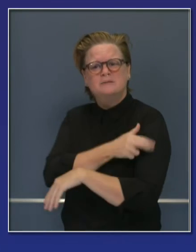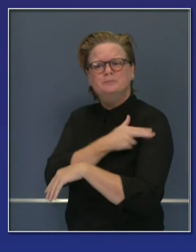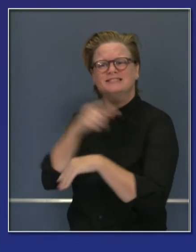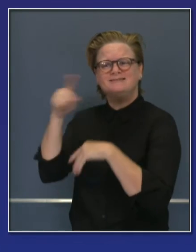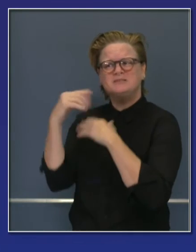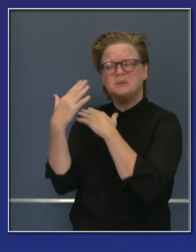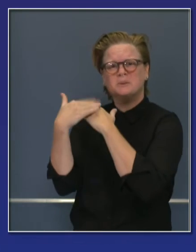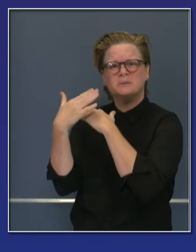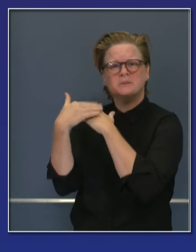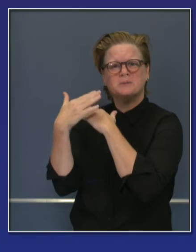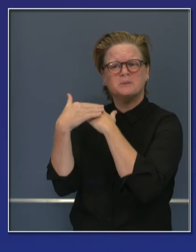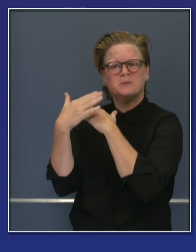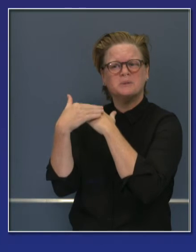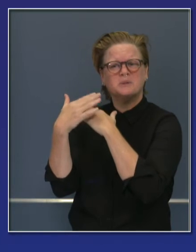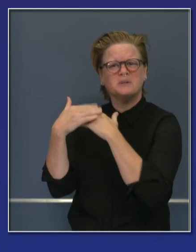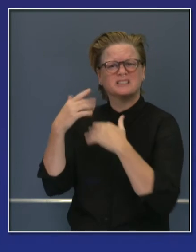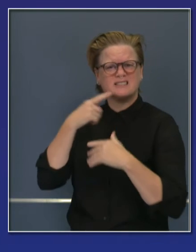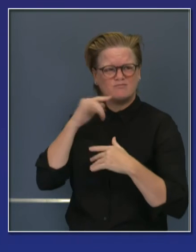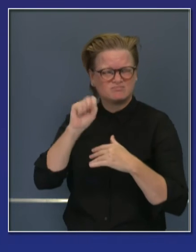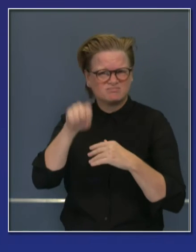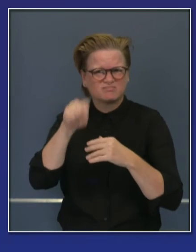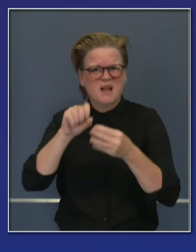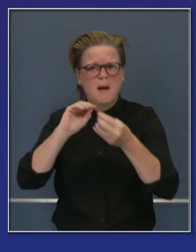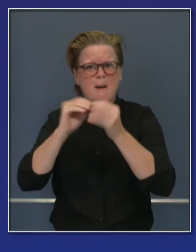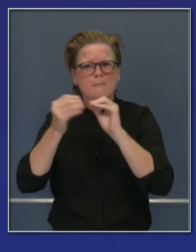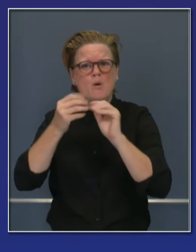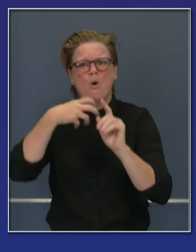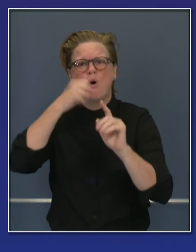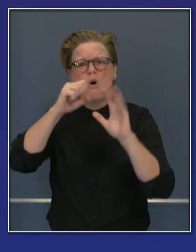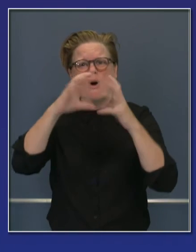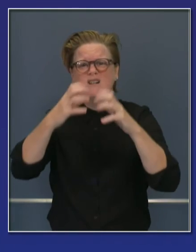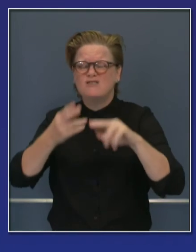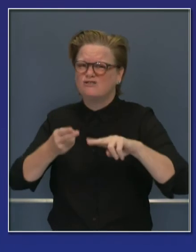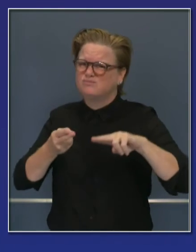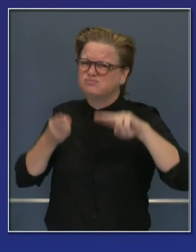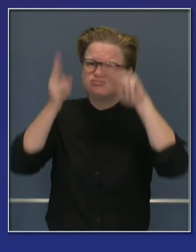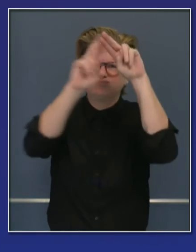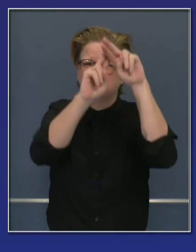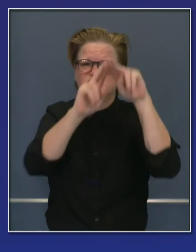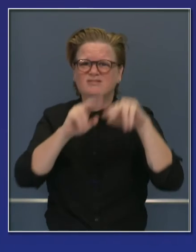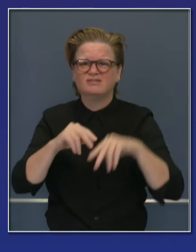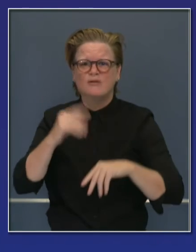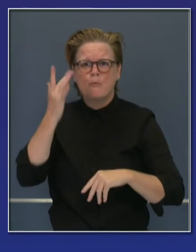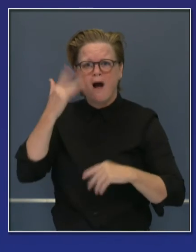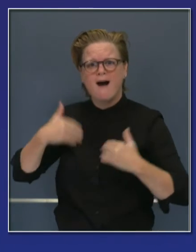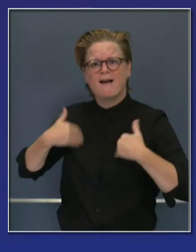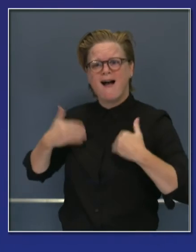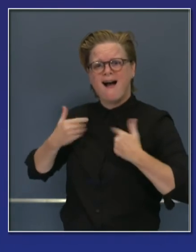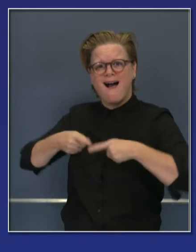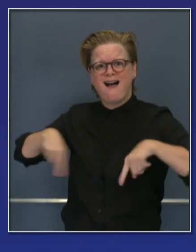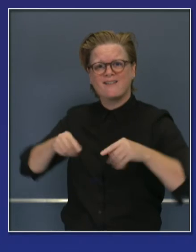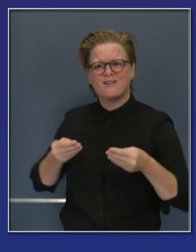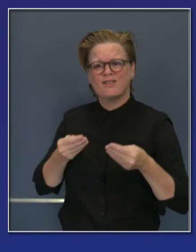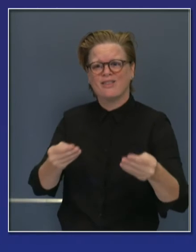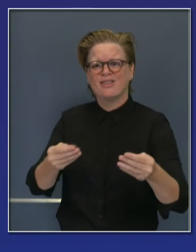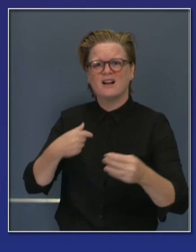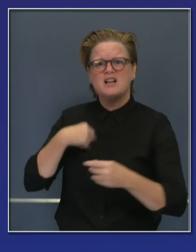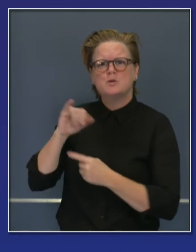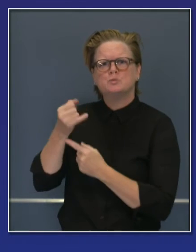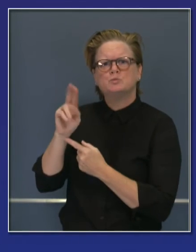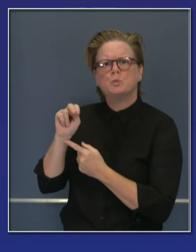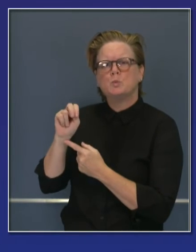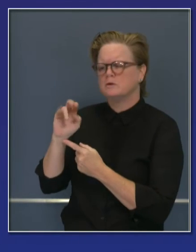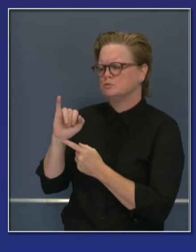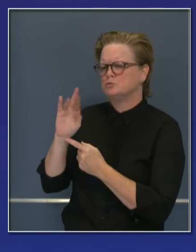before. Even at the height of our June and July peak of cases, we now have